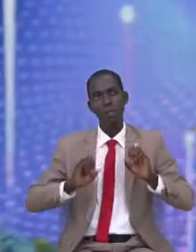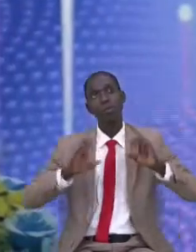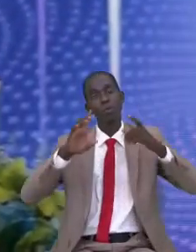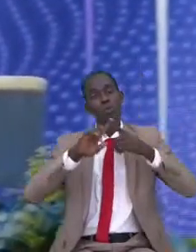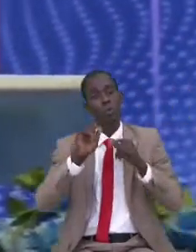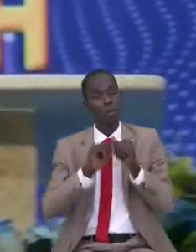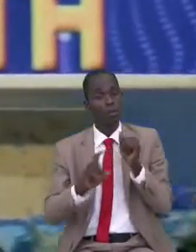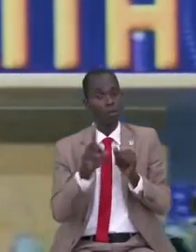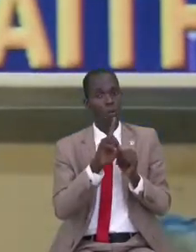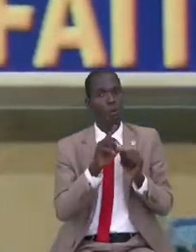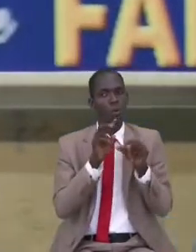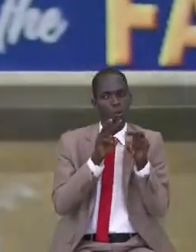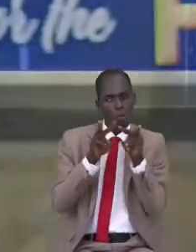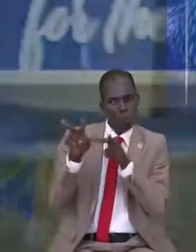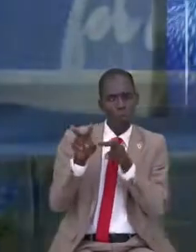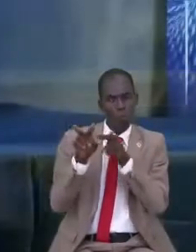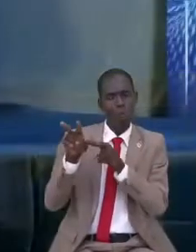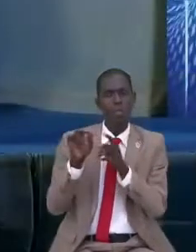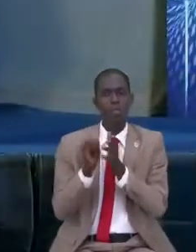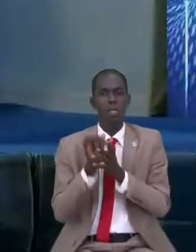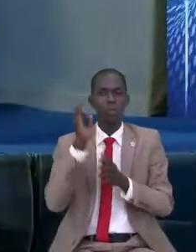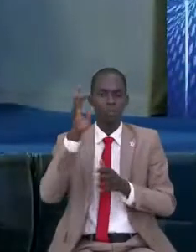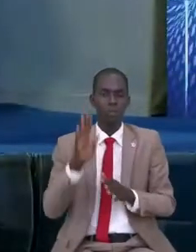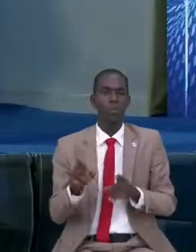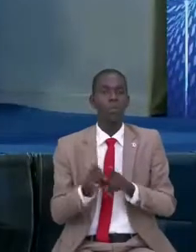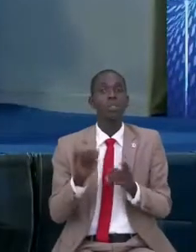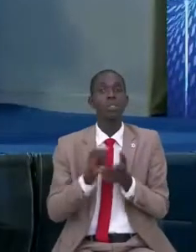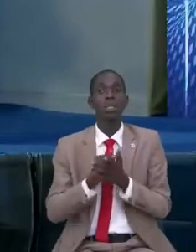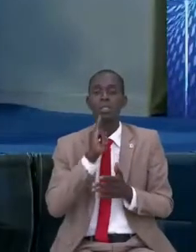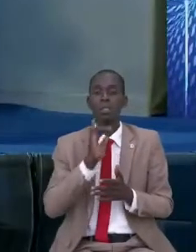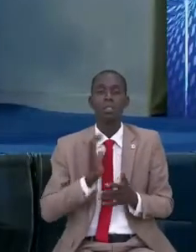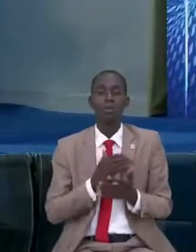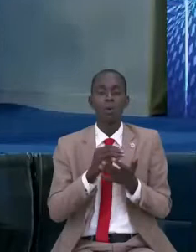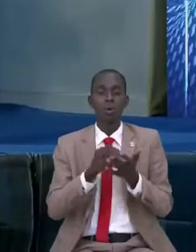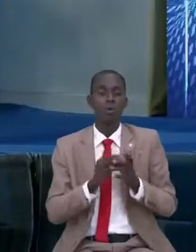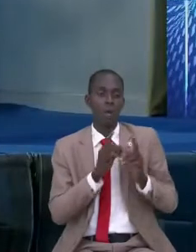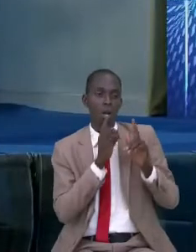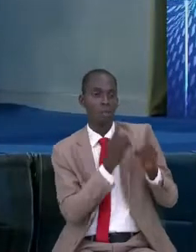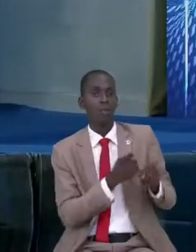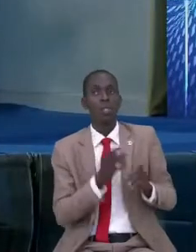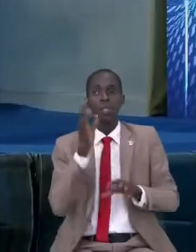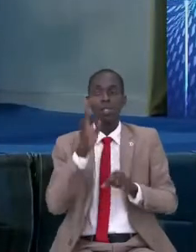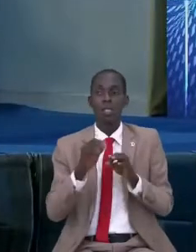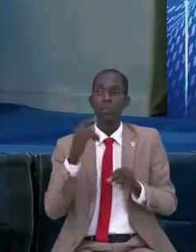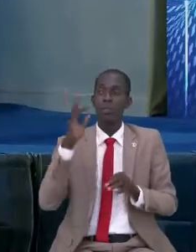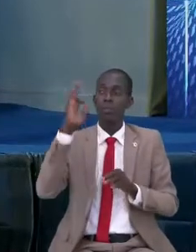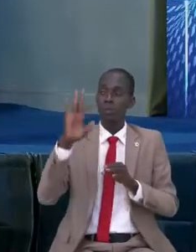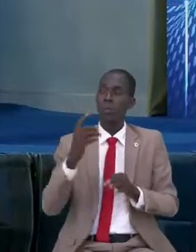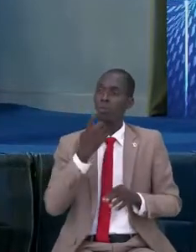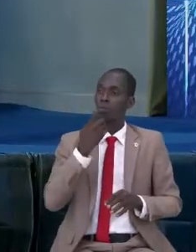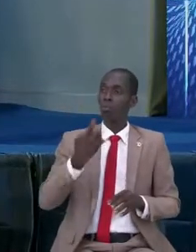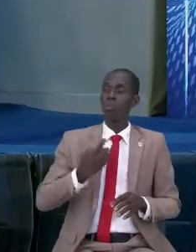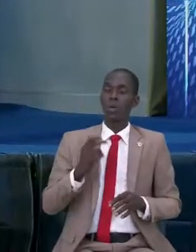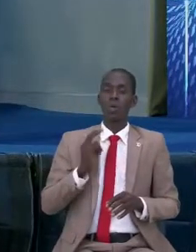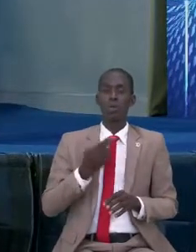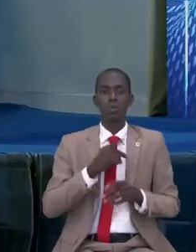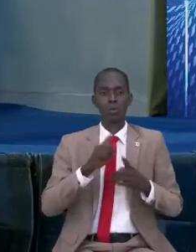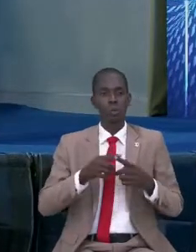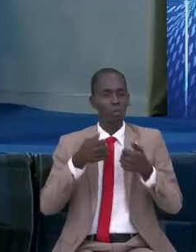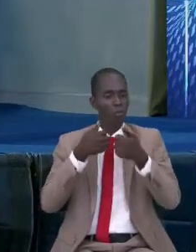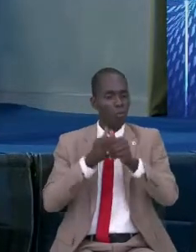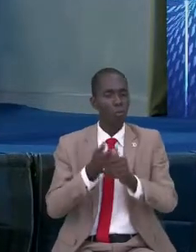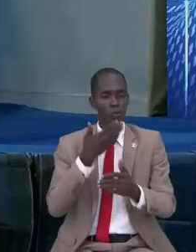watch. You have to watch. That's a response. If he's telling us to follow sound doctrine,